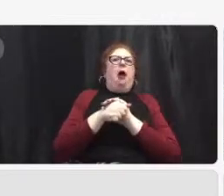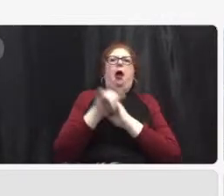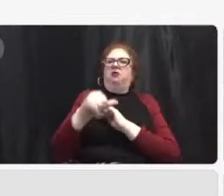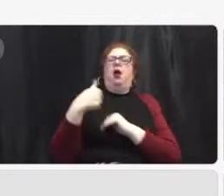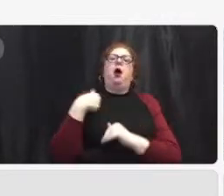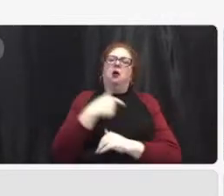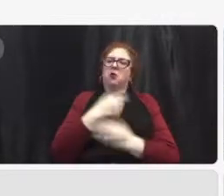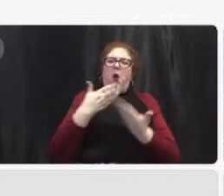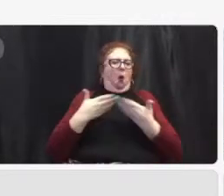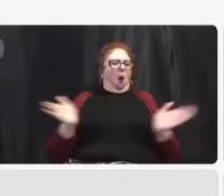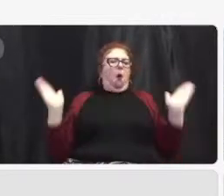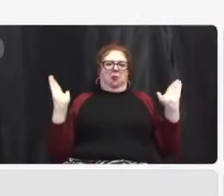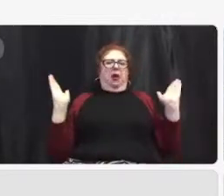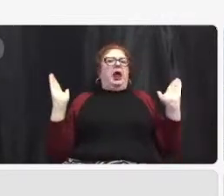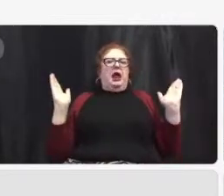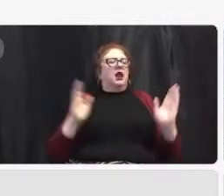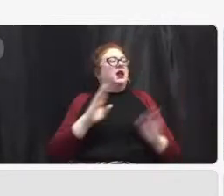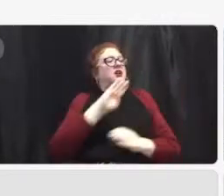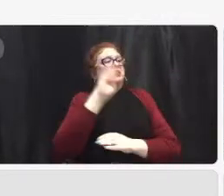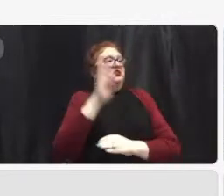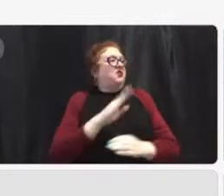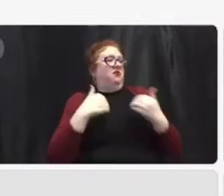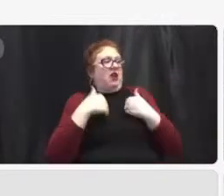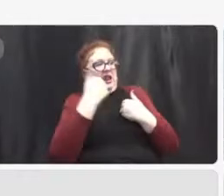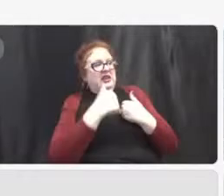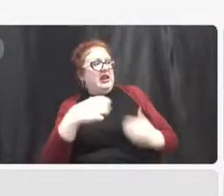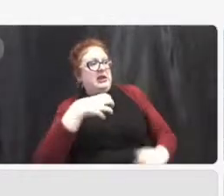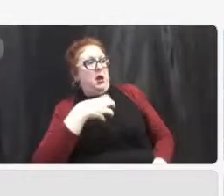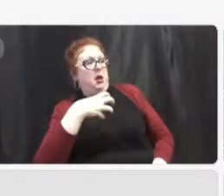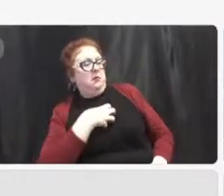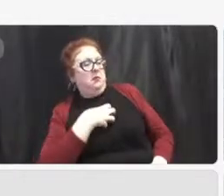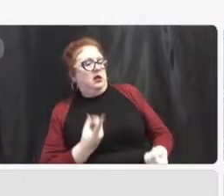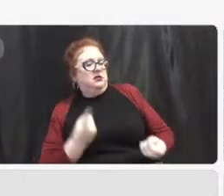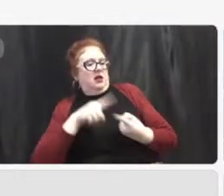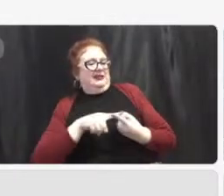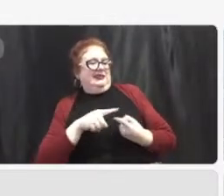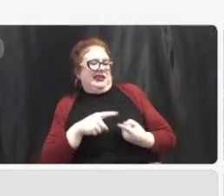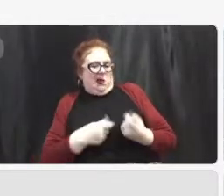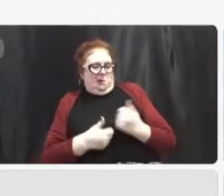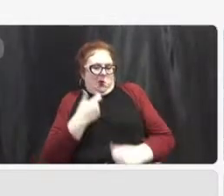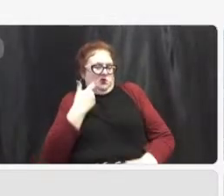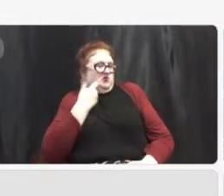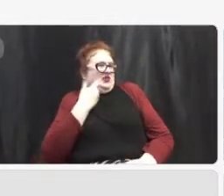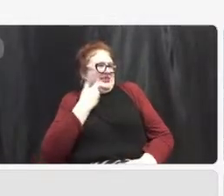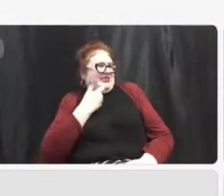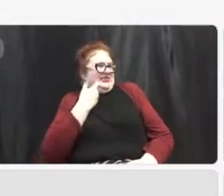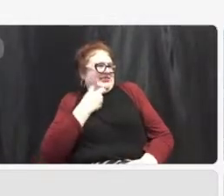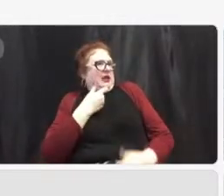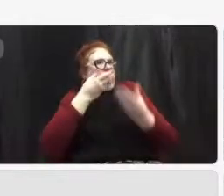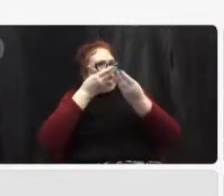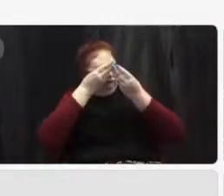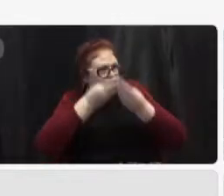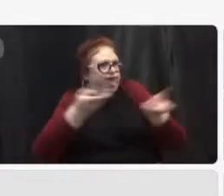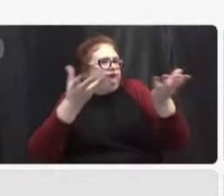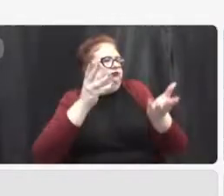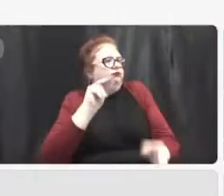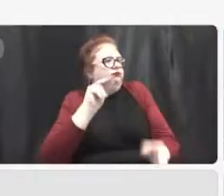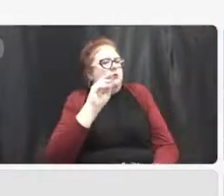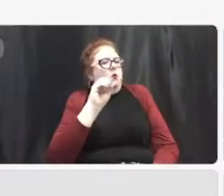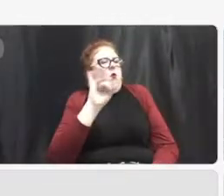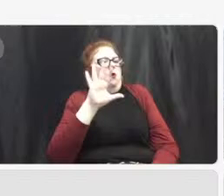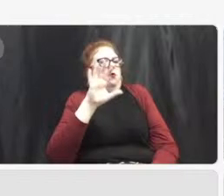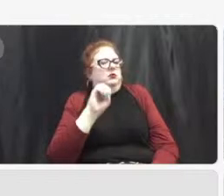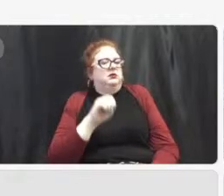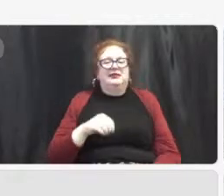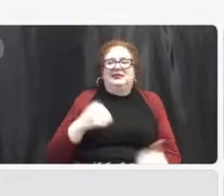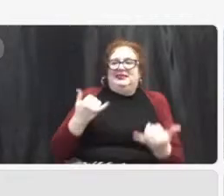haven't received any complaints until this most recent serving notice on the folks within 200 feet? Today